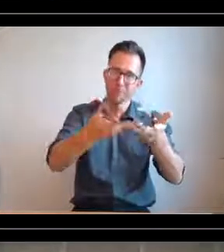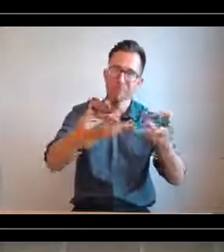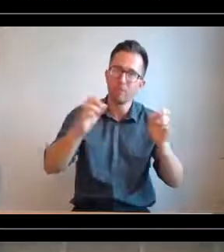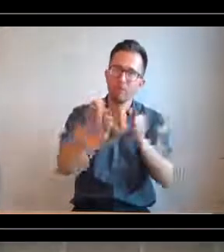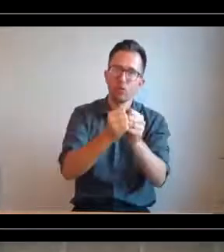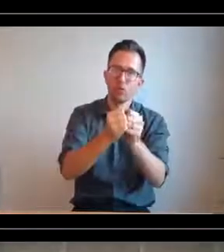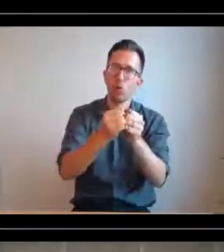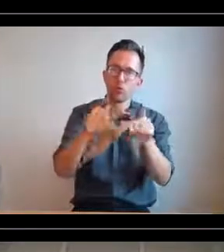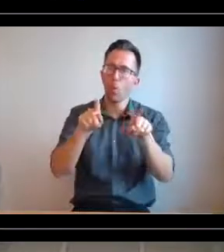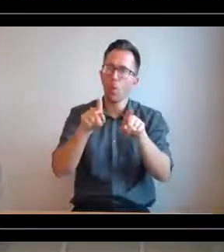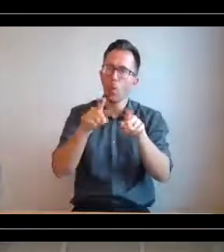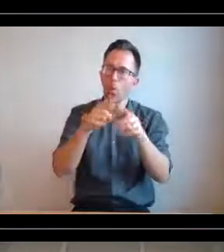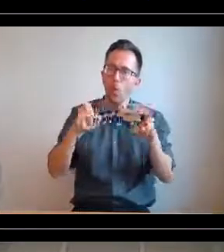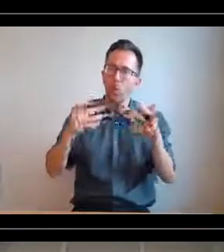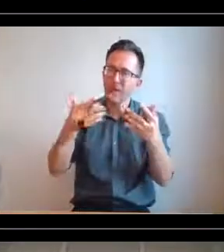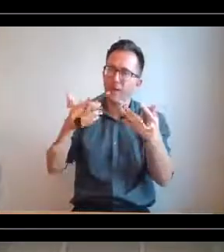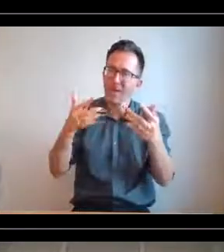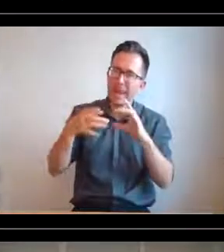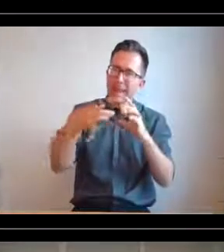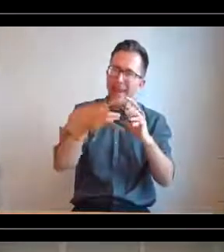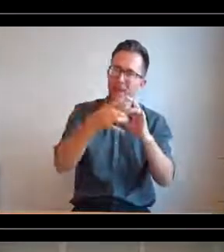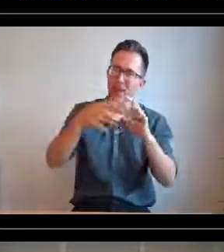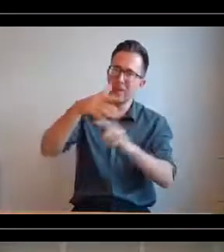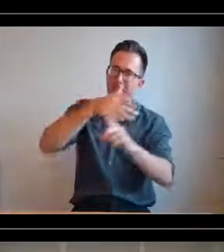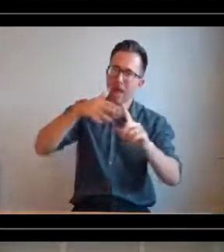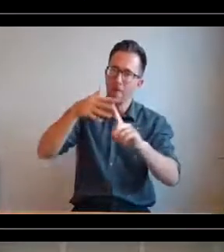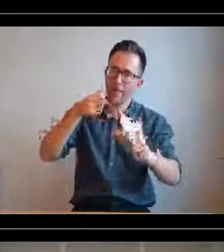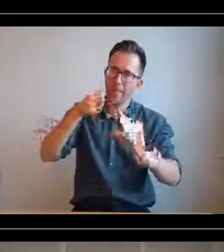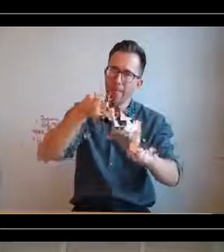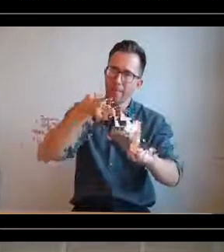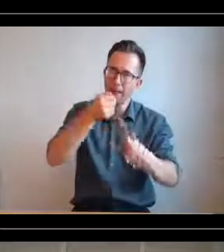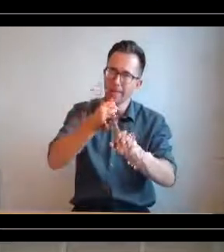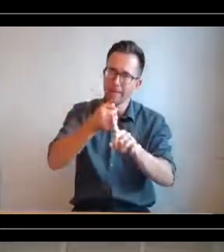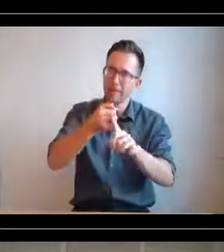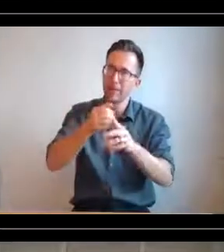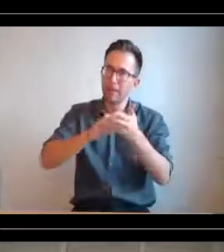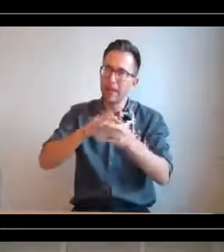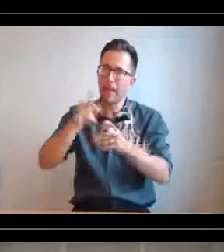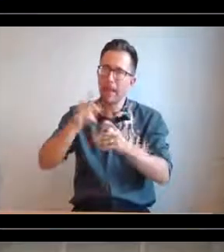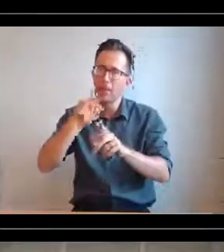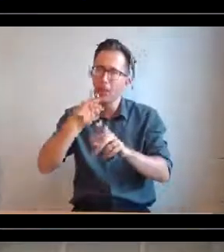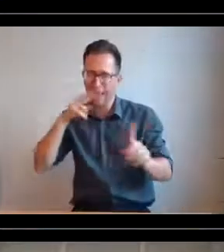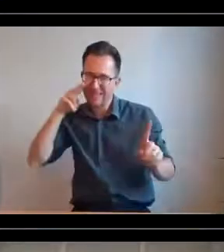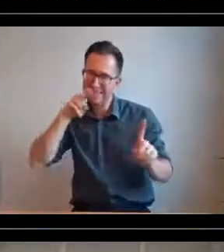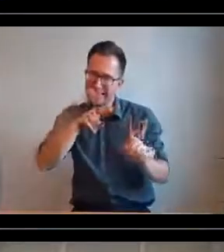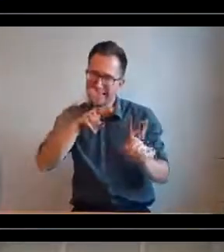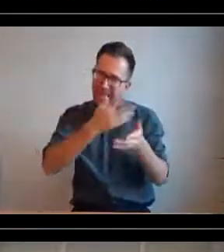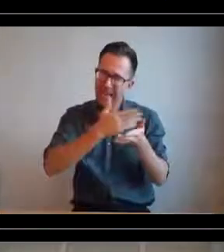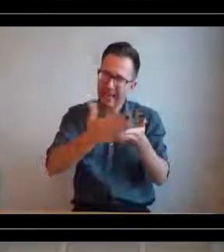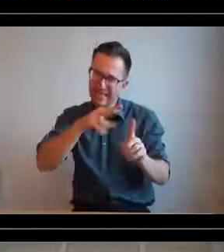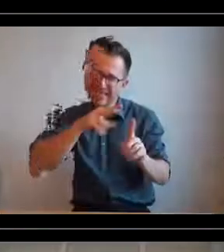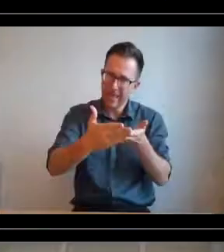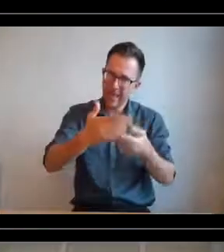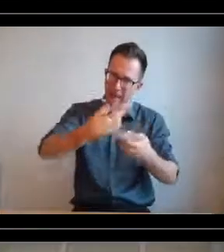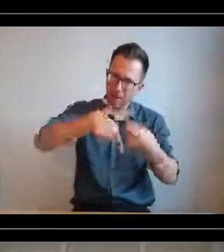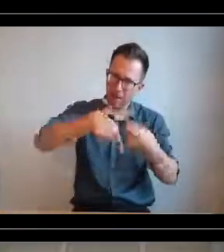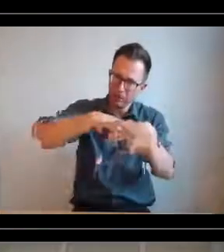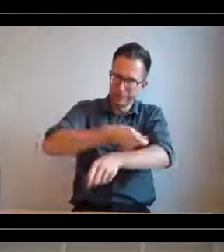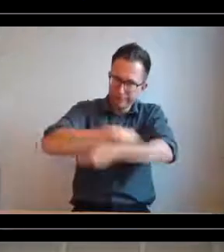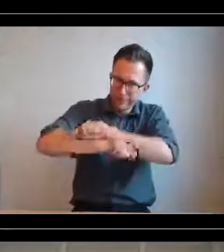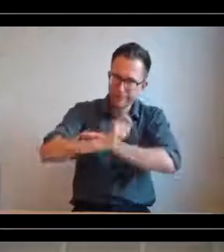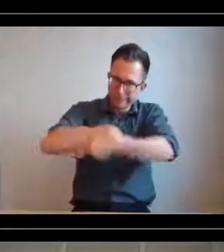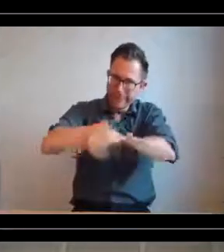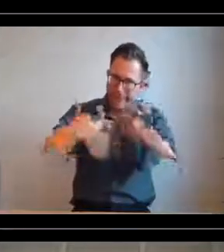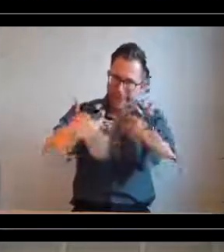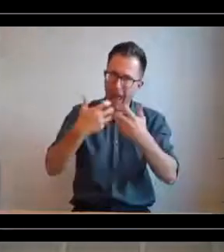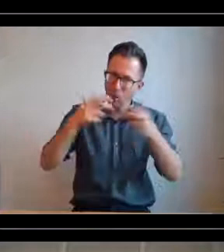impacts on the environment will be clear for people to see, and the results of all the work that's been done to look at how we can minimise